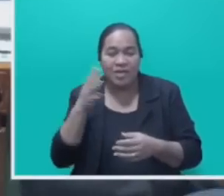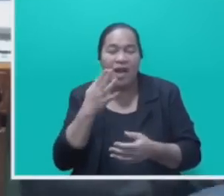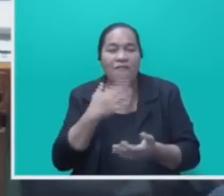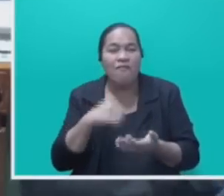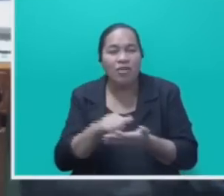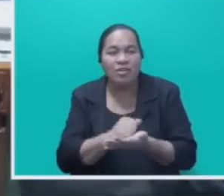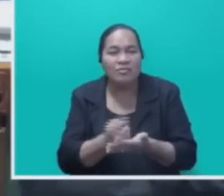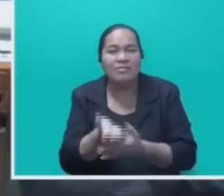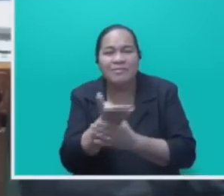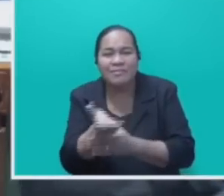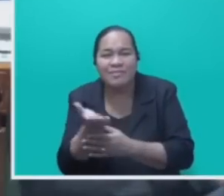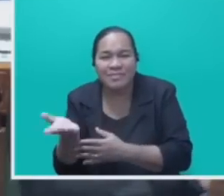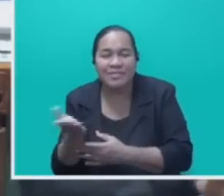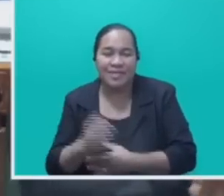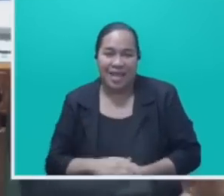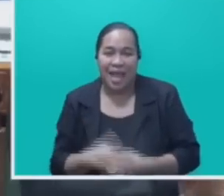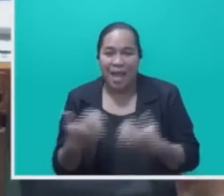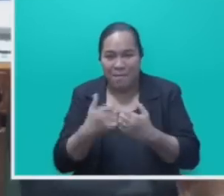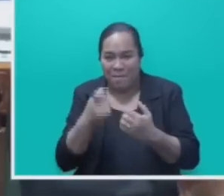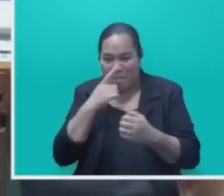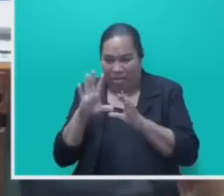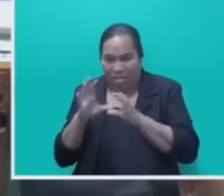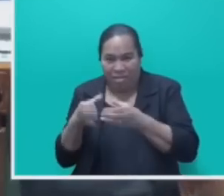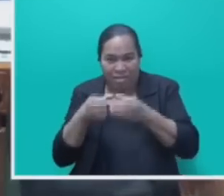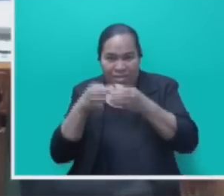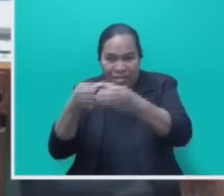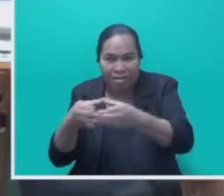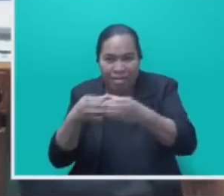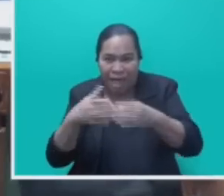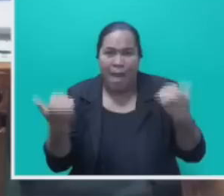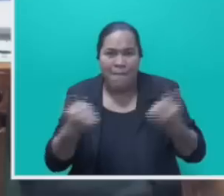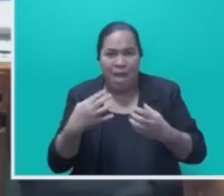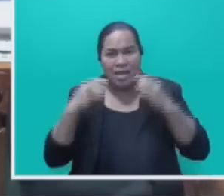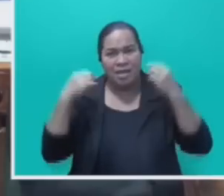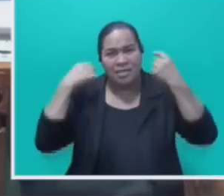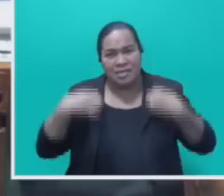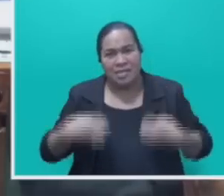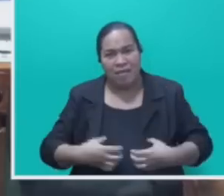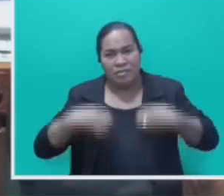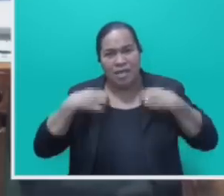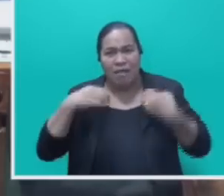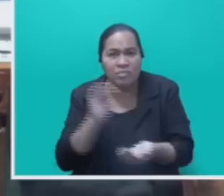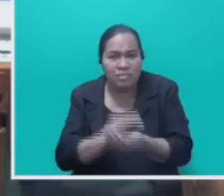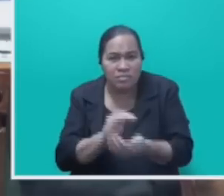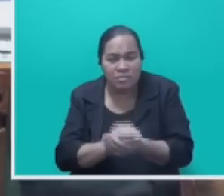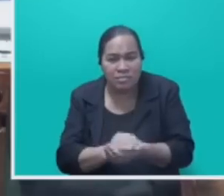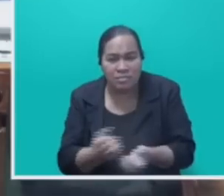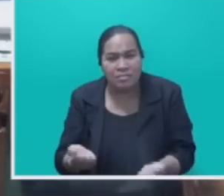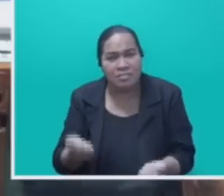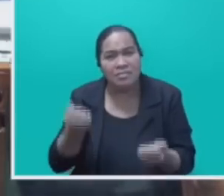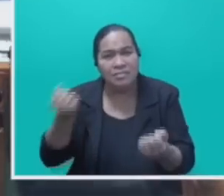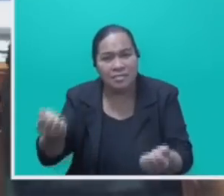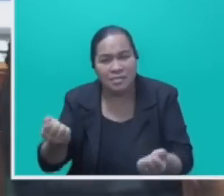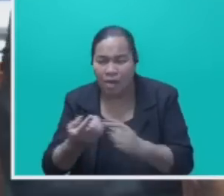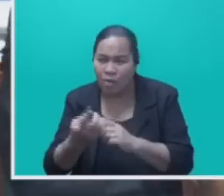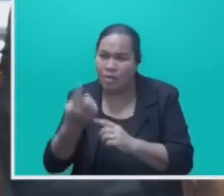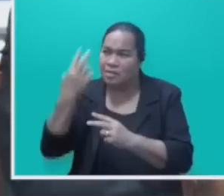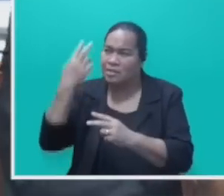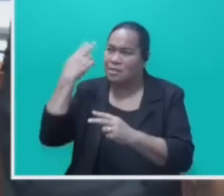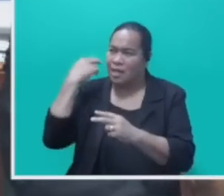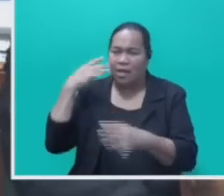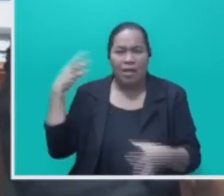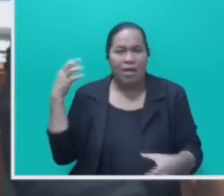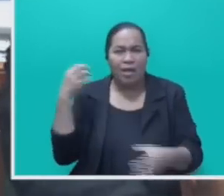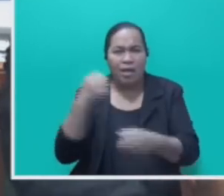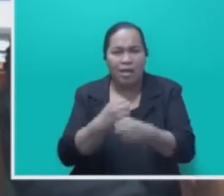Mr. Speaker, the amount of Mataningasaus, Sevu-Sevus, Salu-Salus we have seen in the past few weeks can be summarized